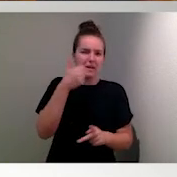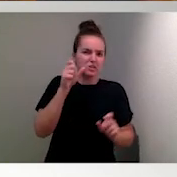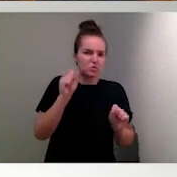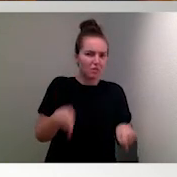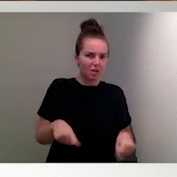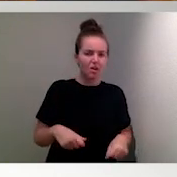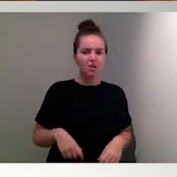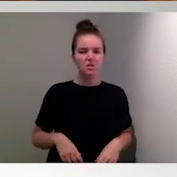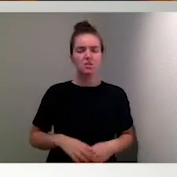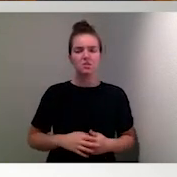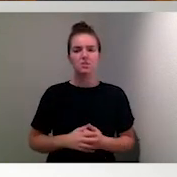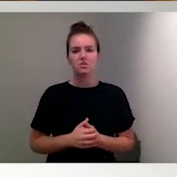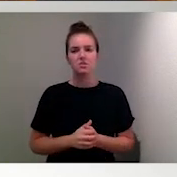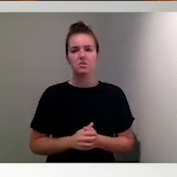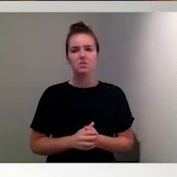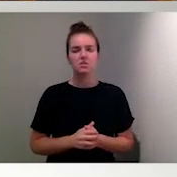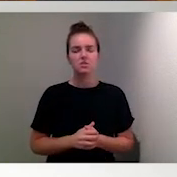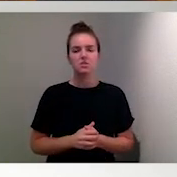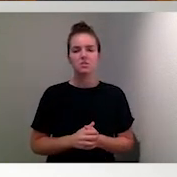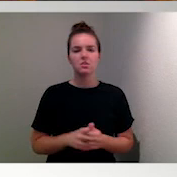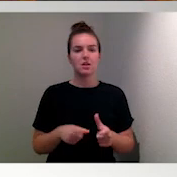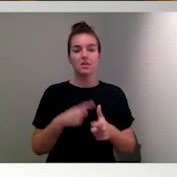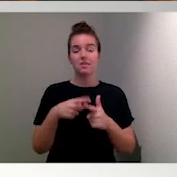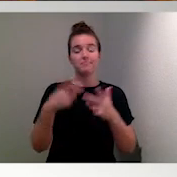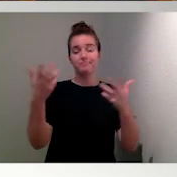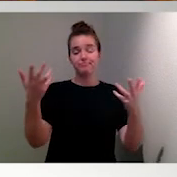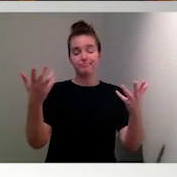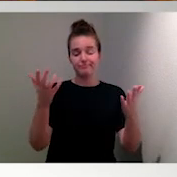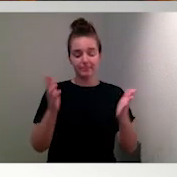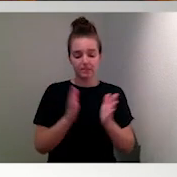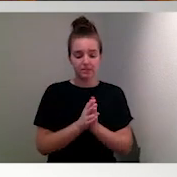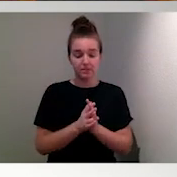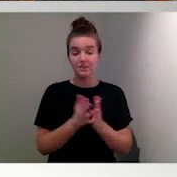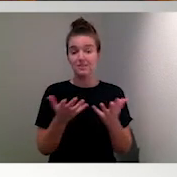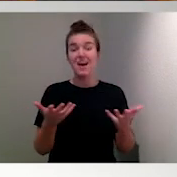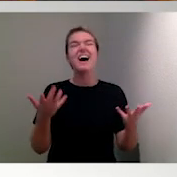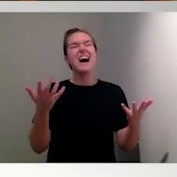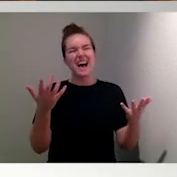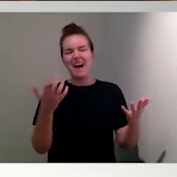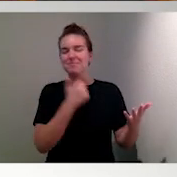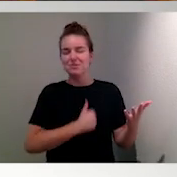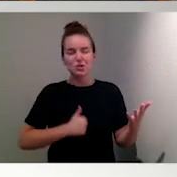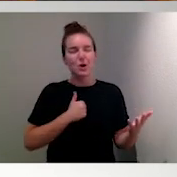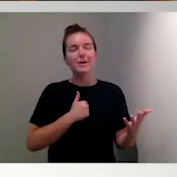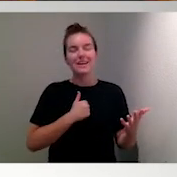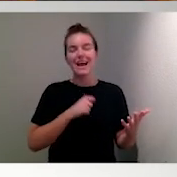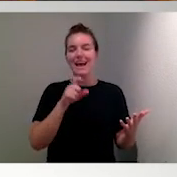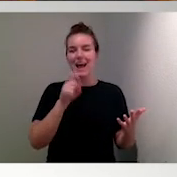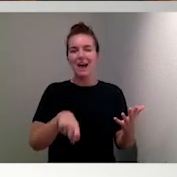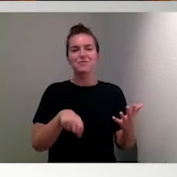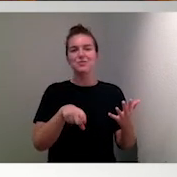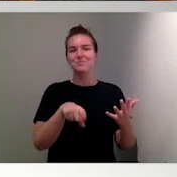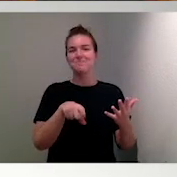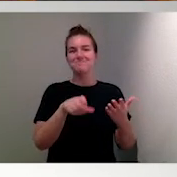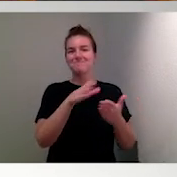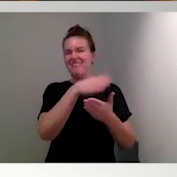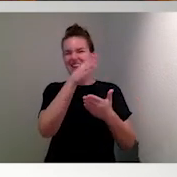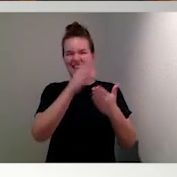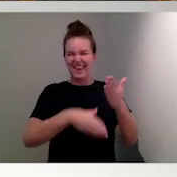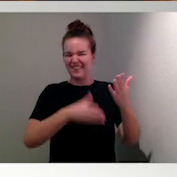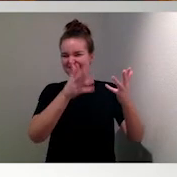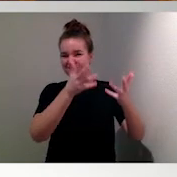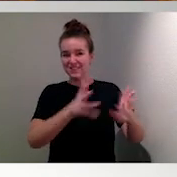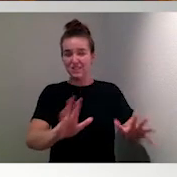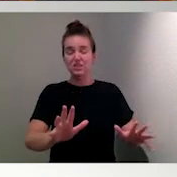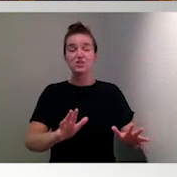letting the rest go. All right, I do have to wrap it up. I'm all the way in the back if you go in the exhibit hall, booth